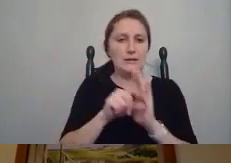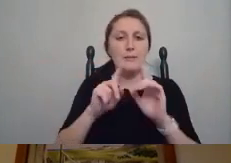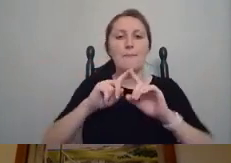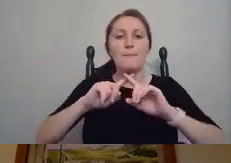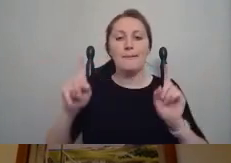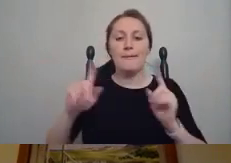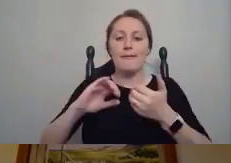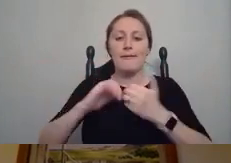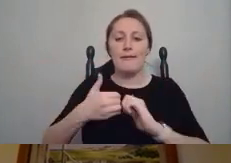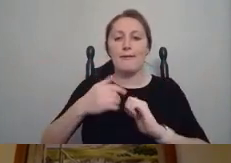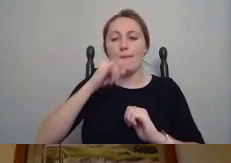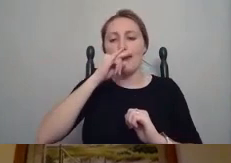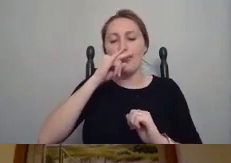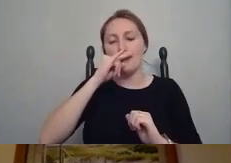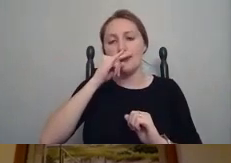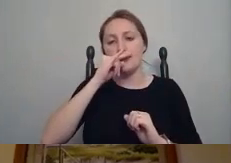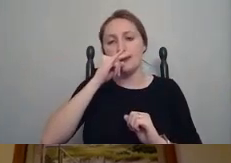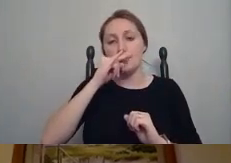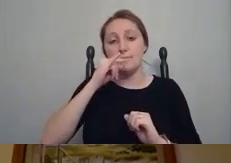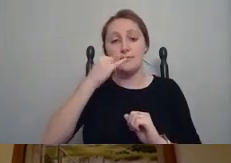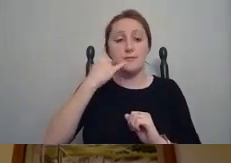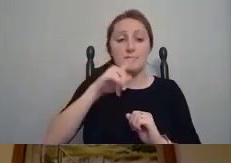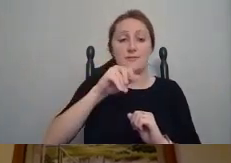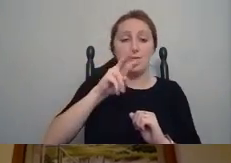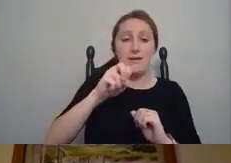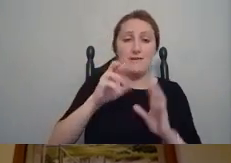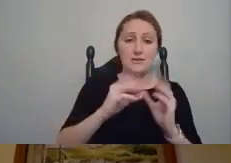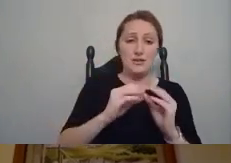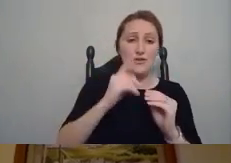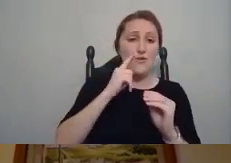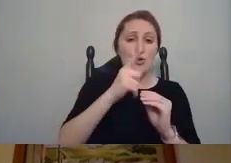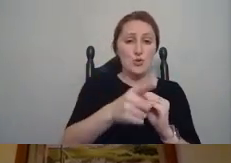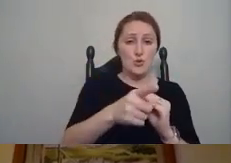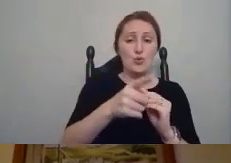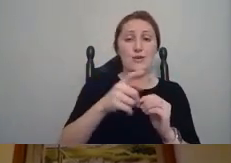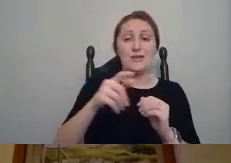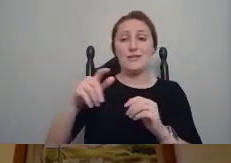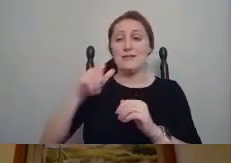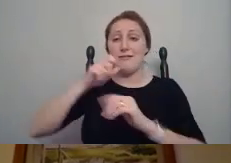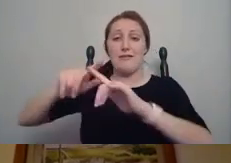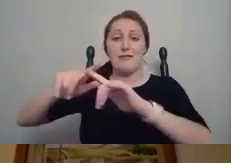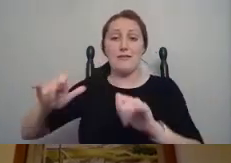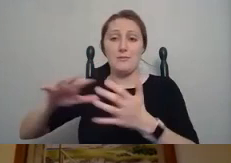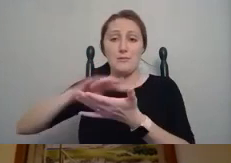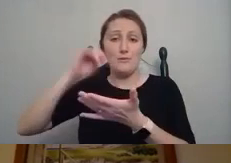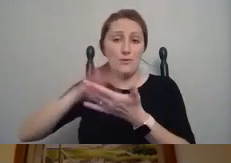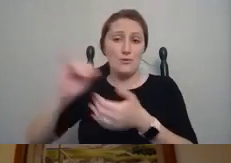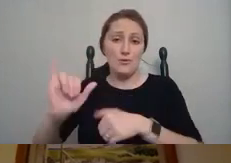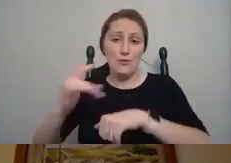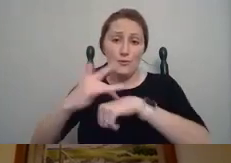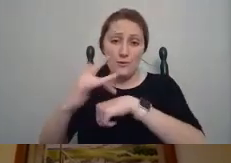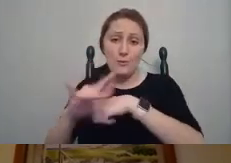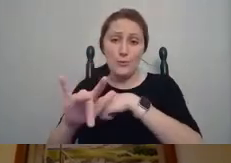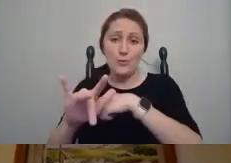kids, whether or not live sessions are for you, the asynchronous learning will also be available. So we're